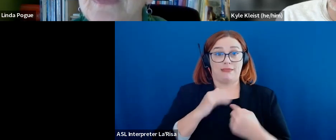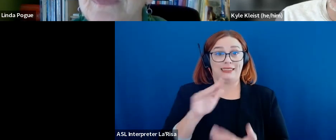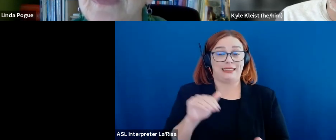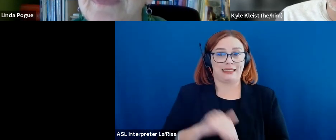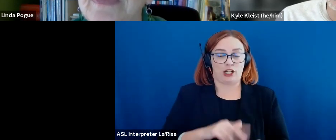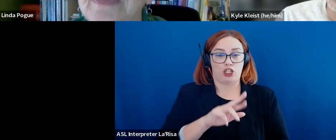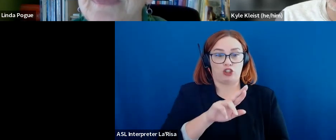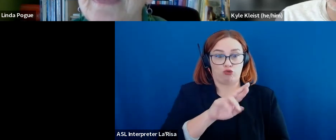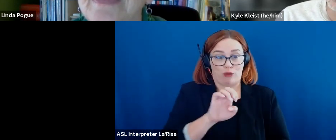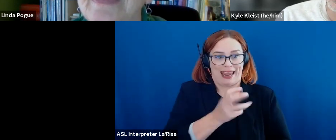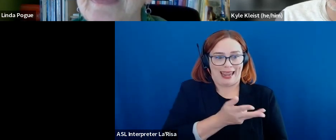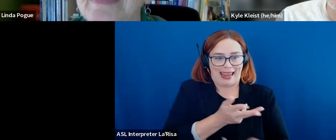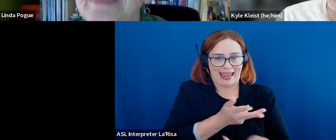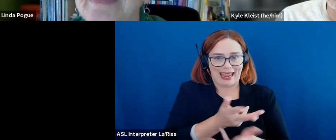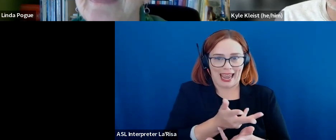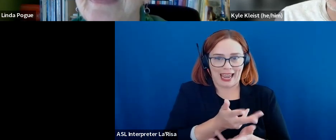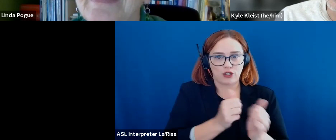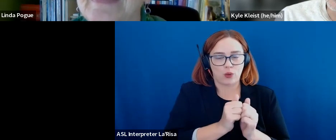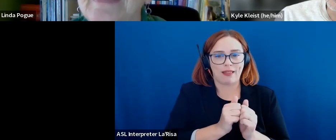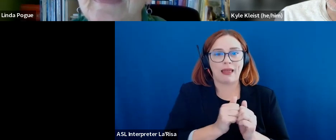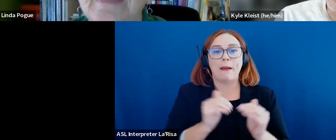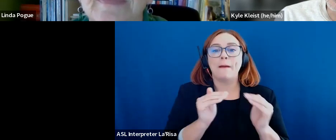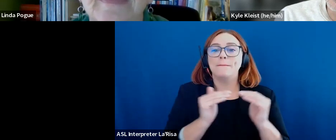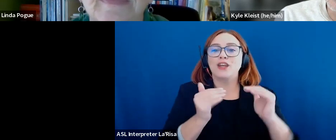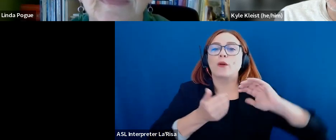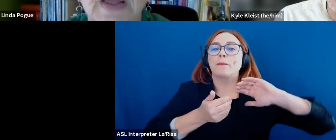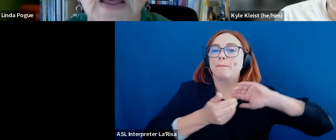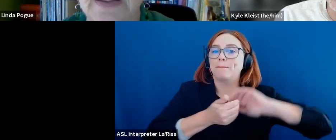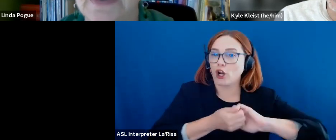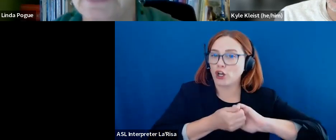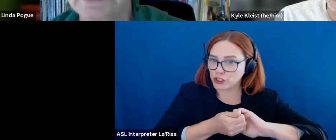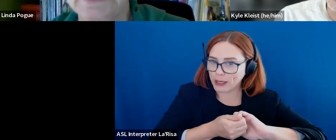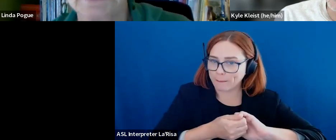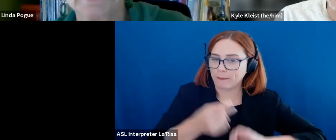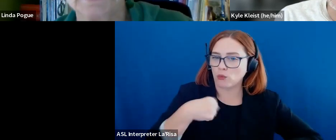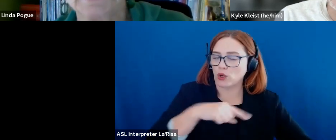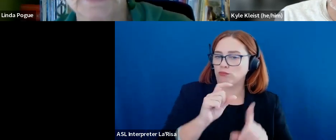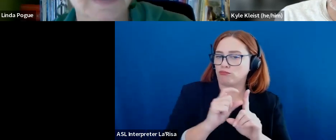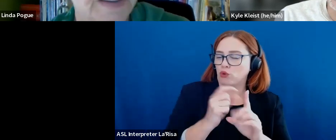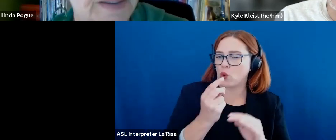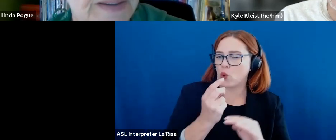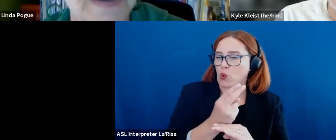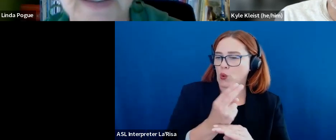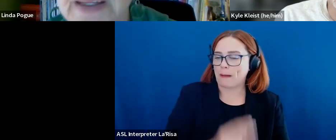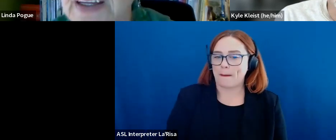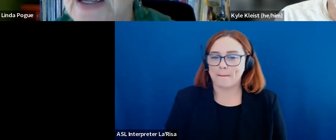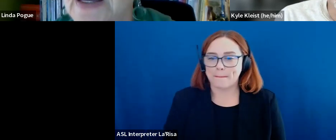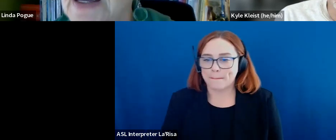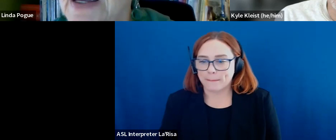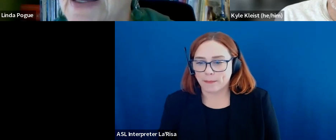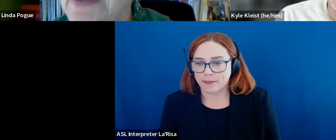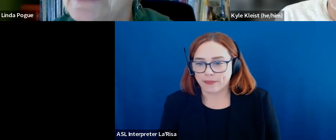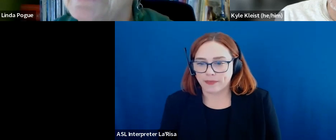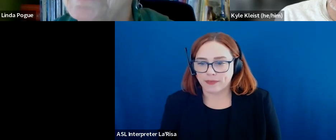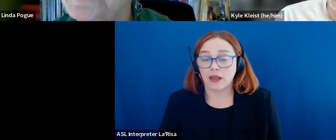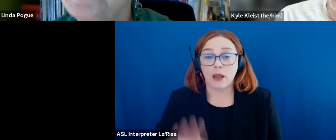peer support, or as we're calling peer partnership. We have another comment. Brent, creativity